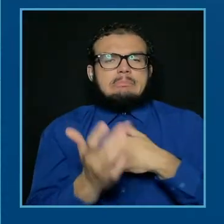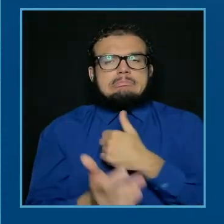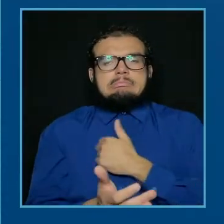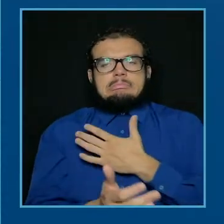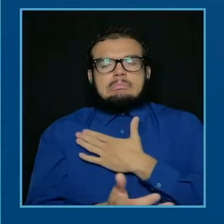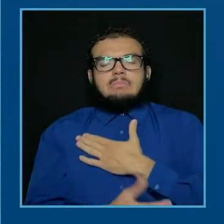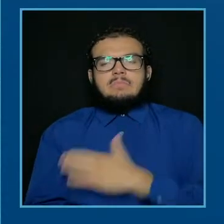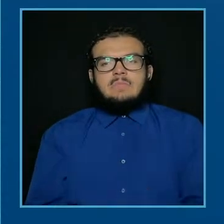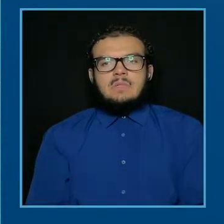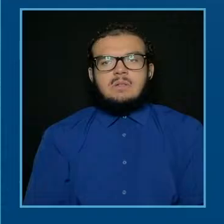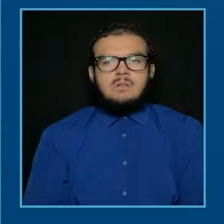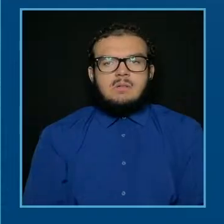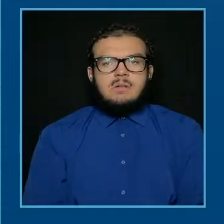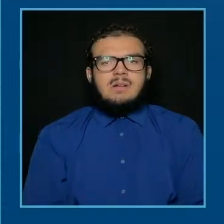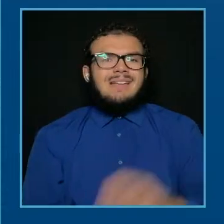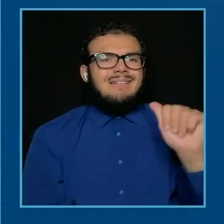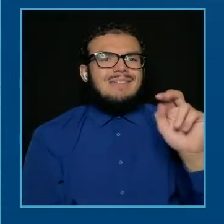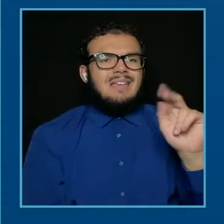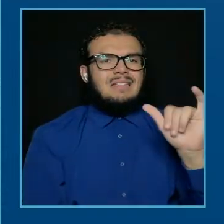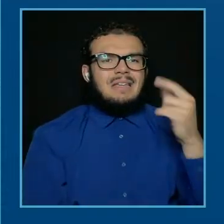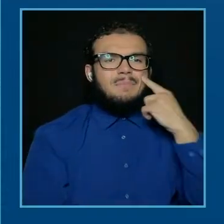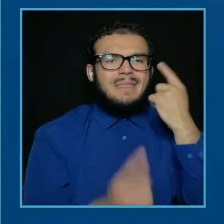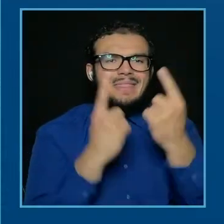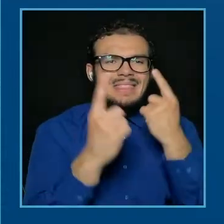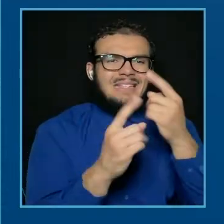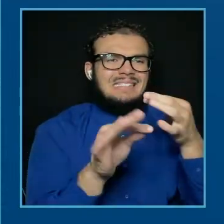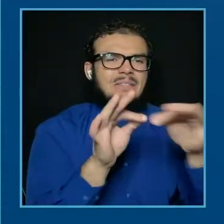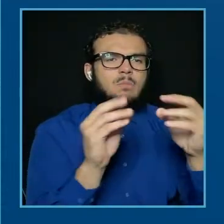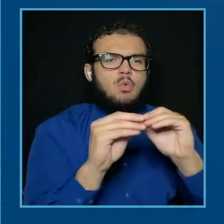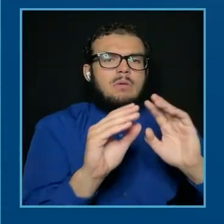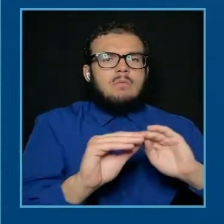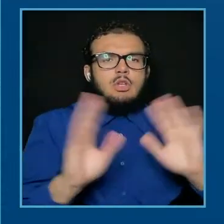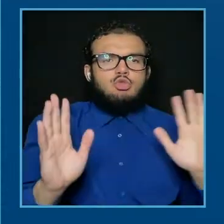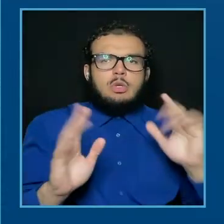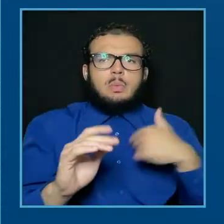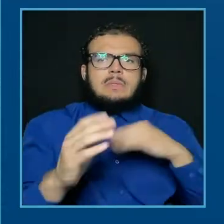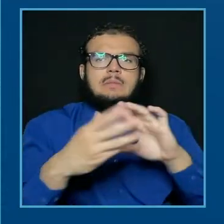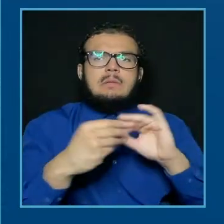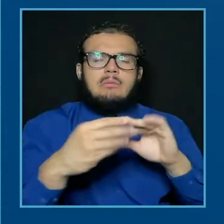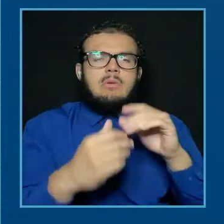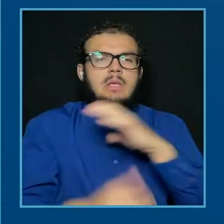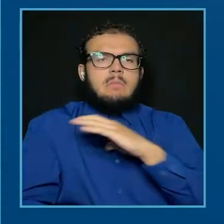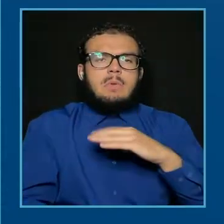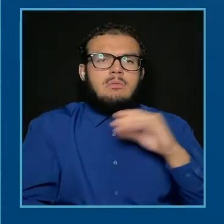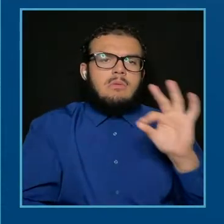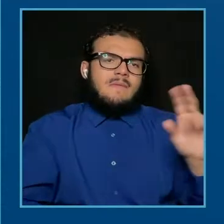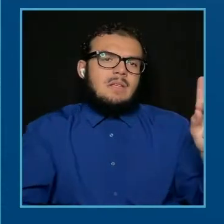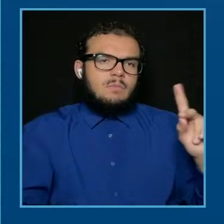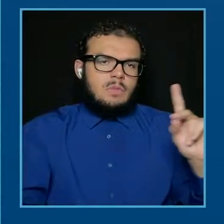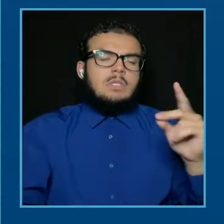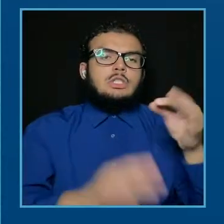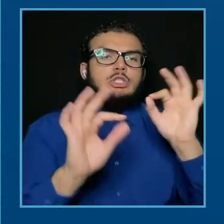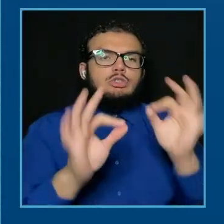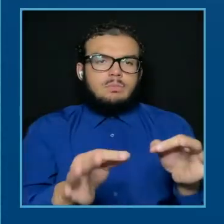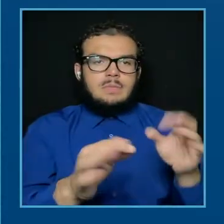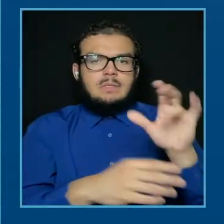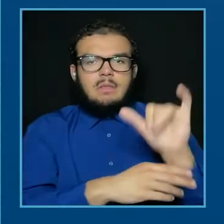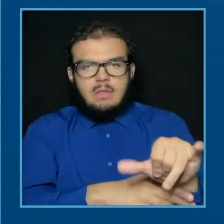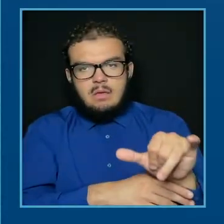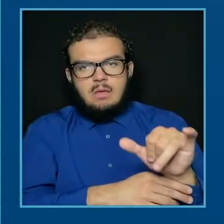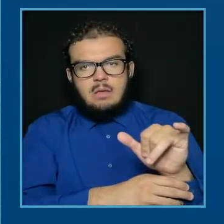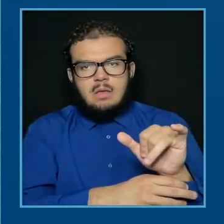Yeah, Andy, I'm just thinking to make that sentence read clearer, you would say the committee of the Democratic hereby determines that